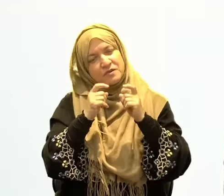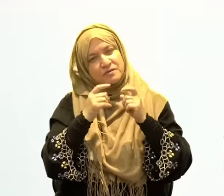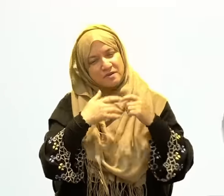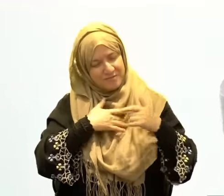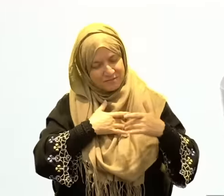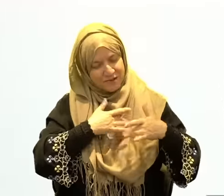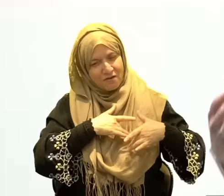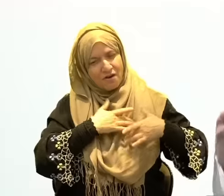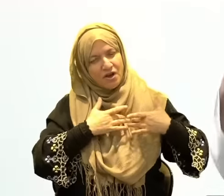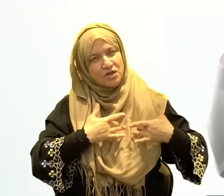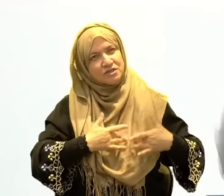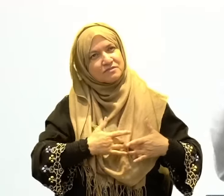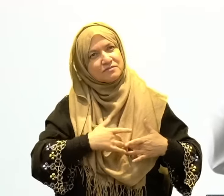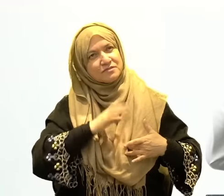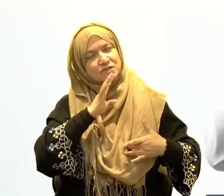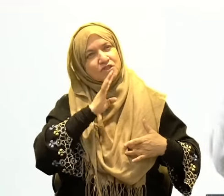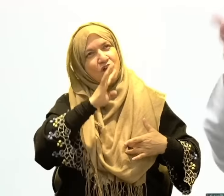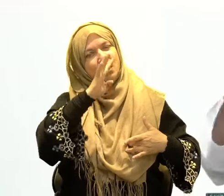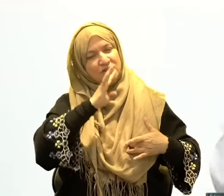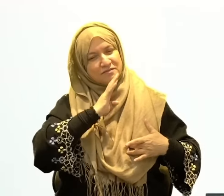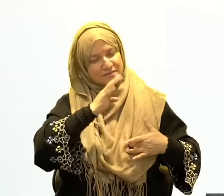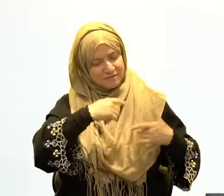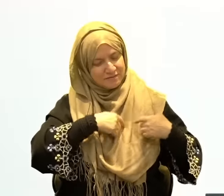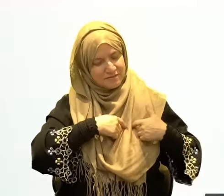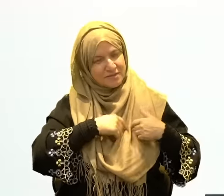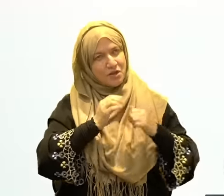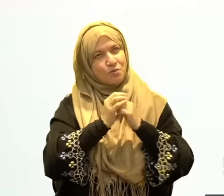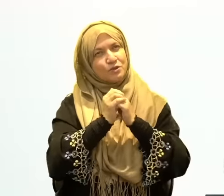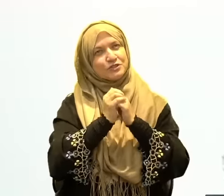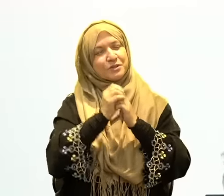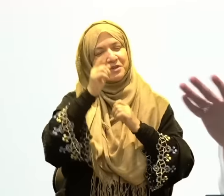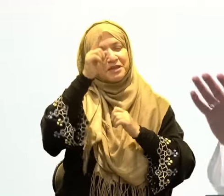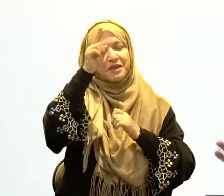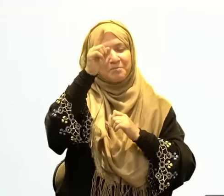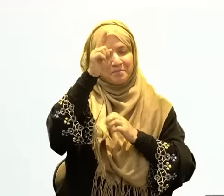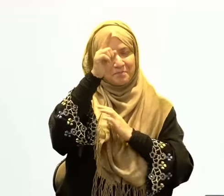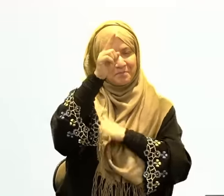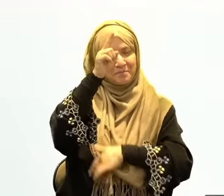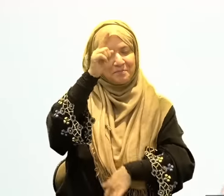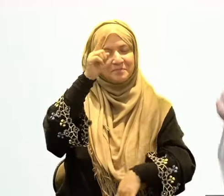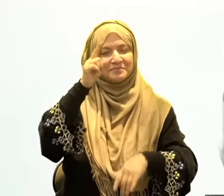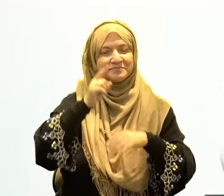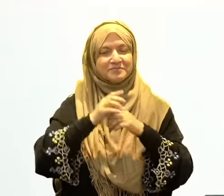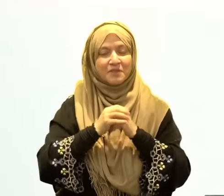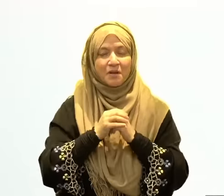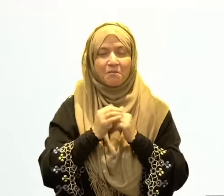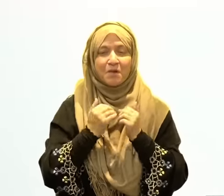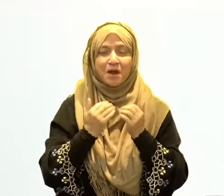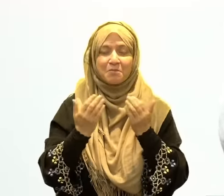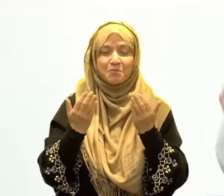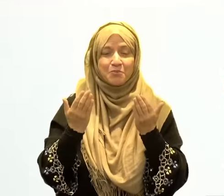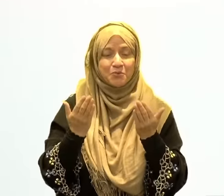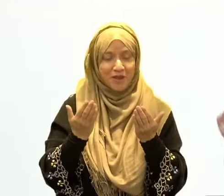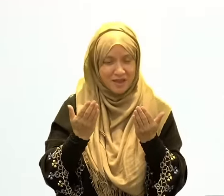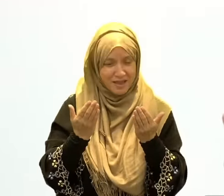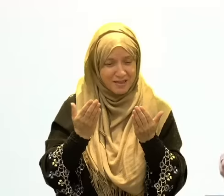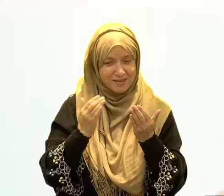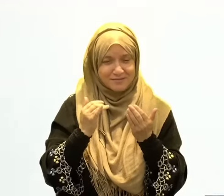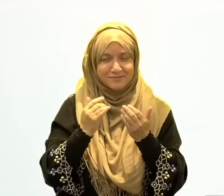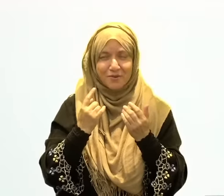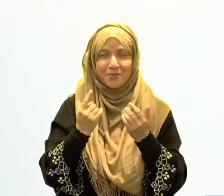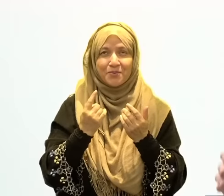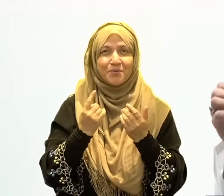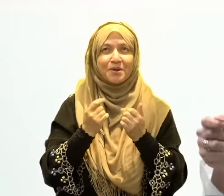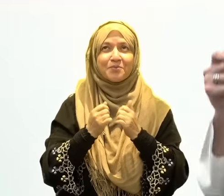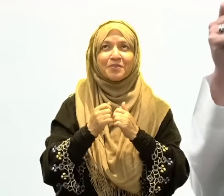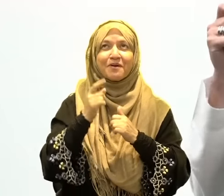I'm coming to a time that belongs only to Allah, which is prayer. All of my time belongs to Allah. But this salah now I'm standing before